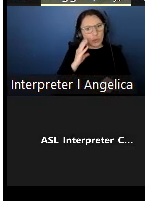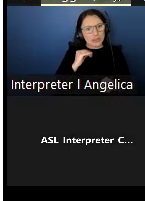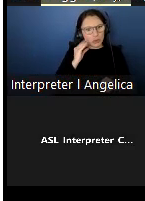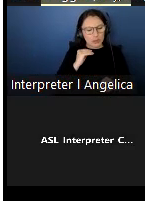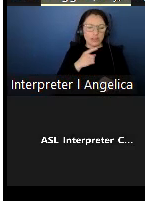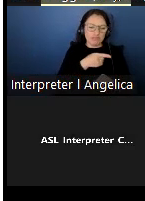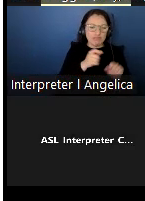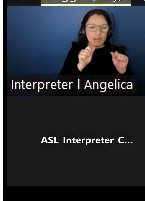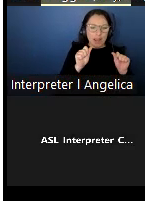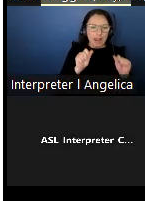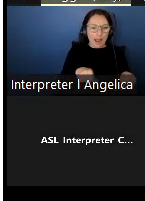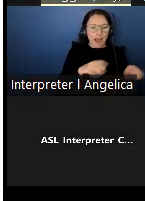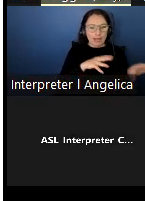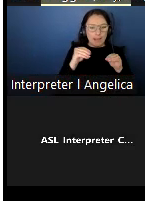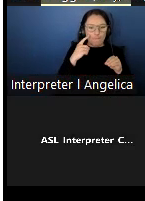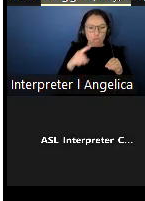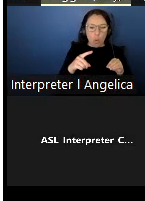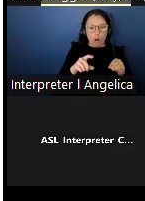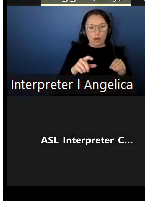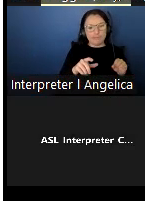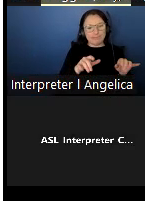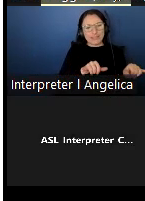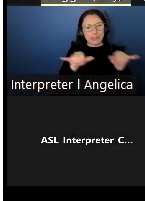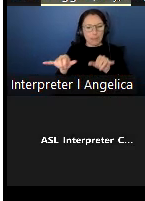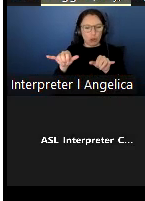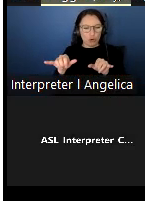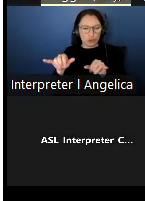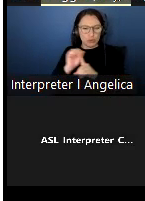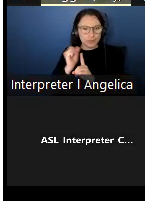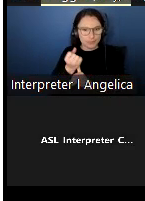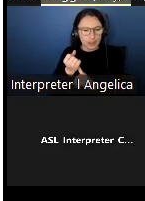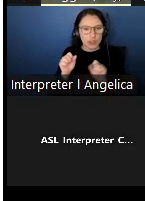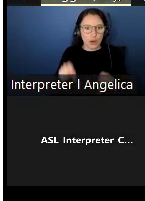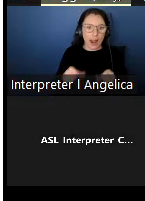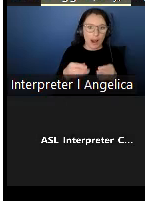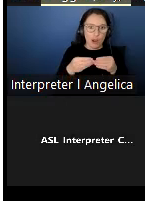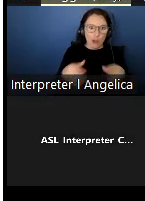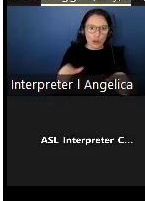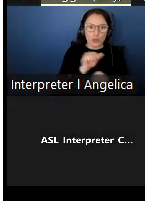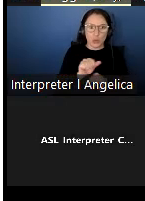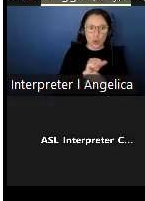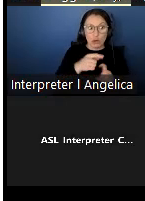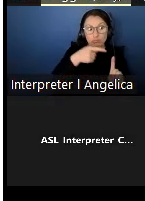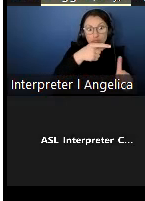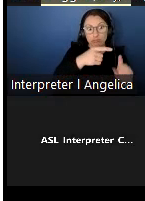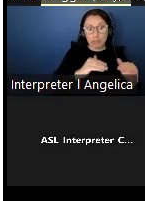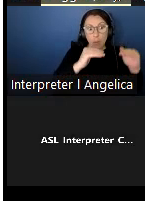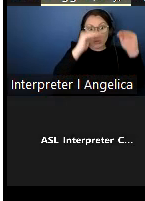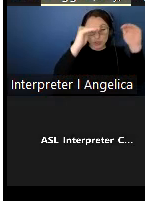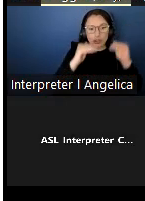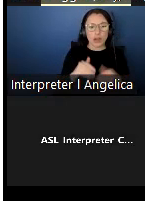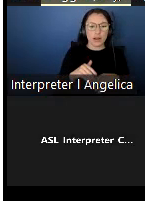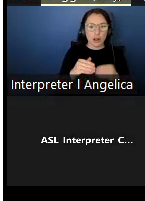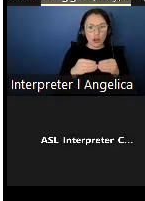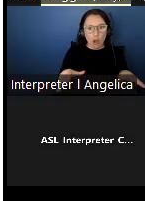or lower paying positions. So this could mean a loss of future work and promotion. It could be a loss in professional development. It could